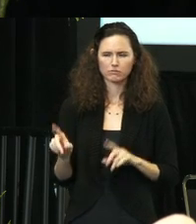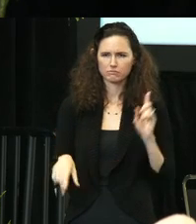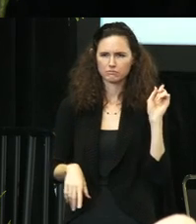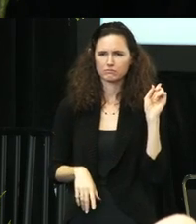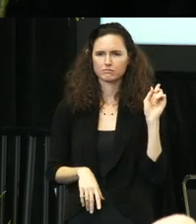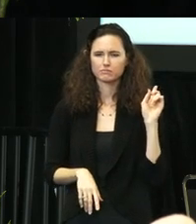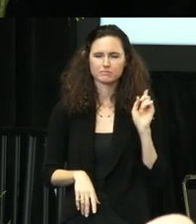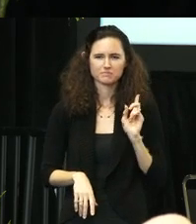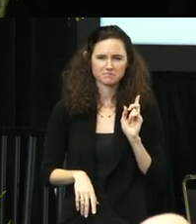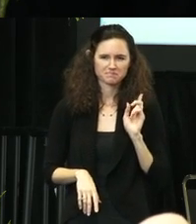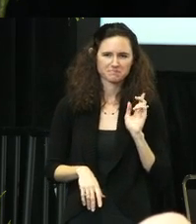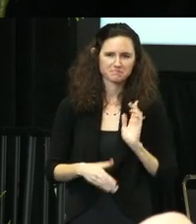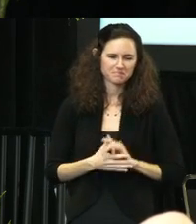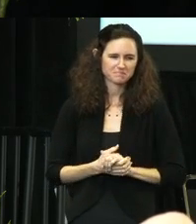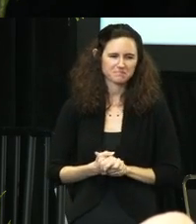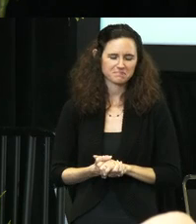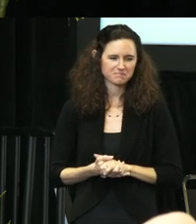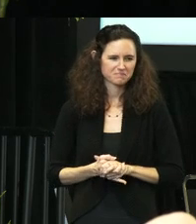Linda, where are you?